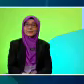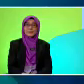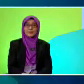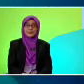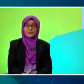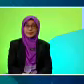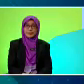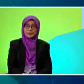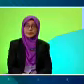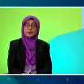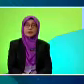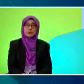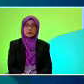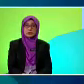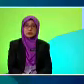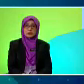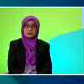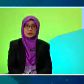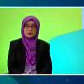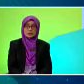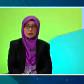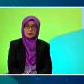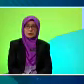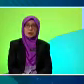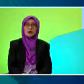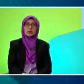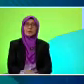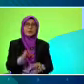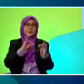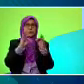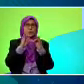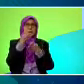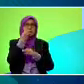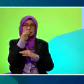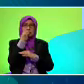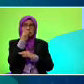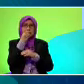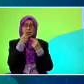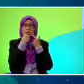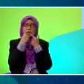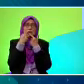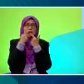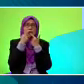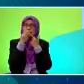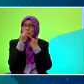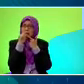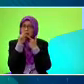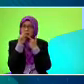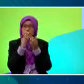Sugar and food particles left in the mouth makes bacteria present in the mouth to produce